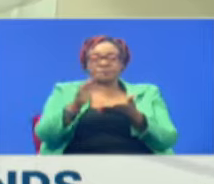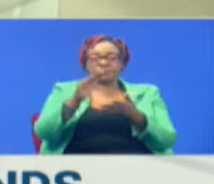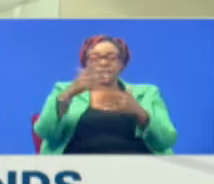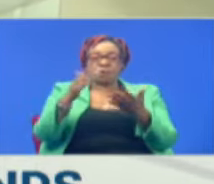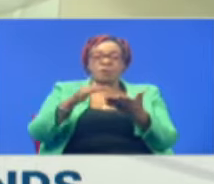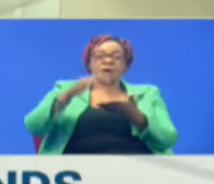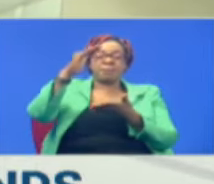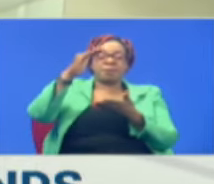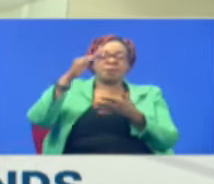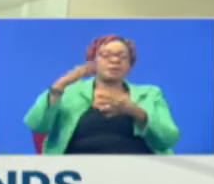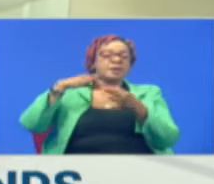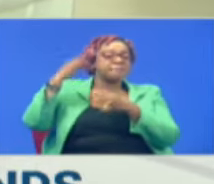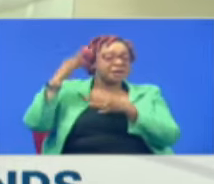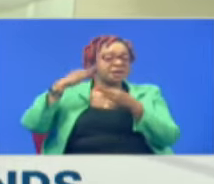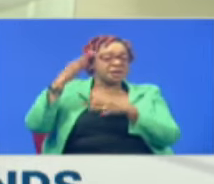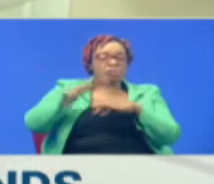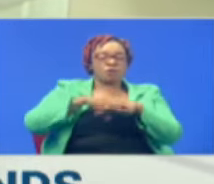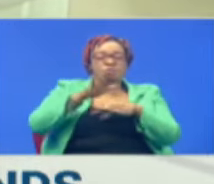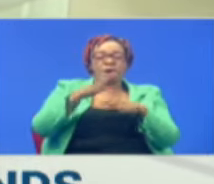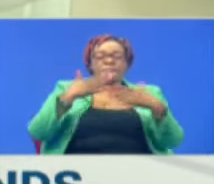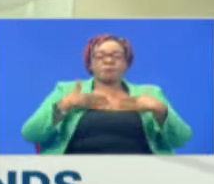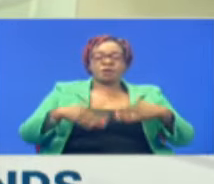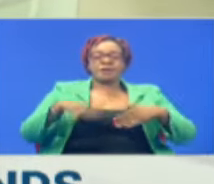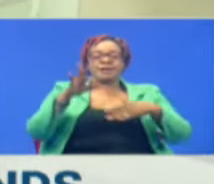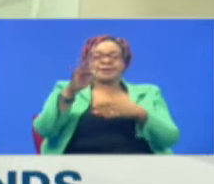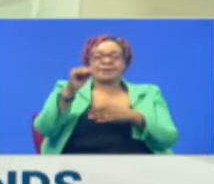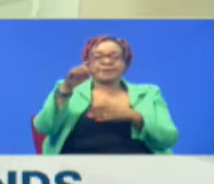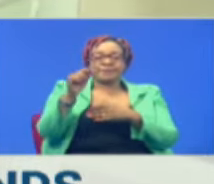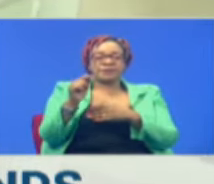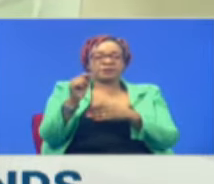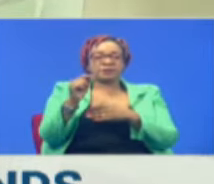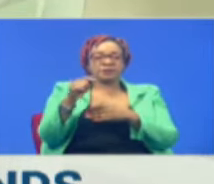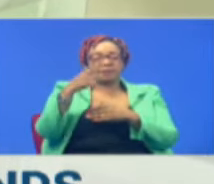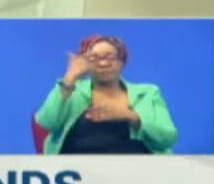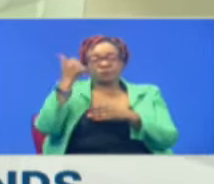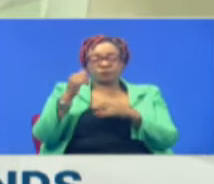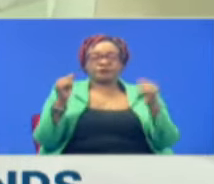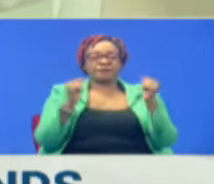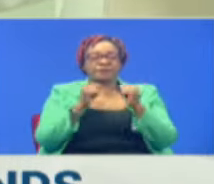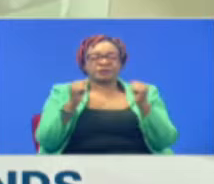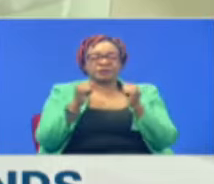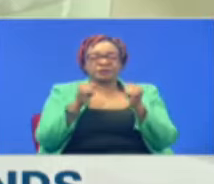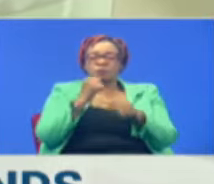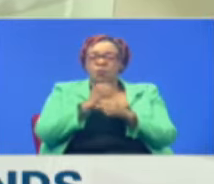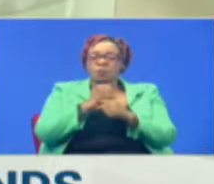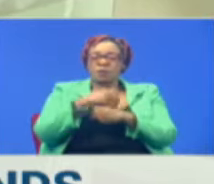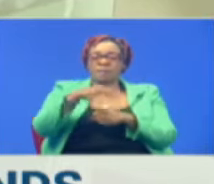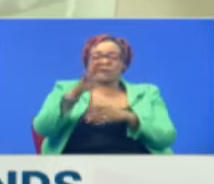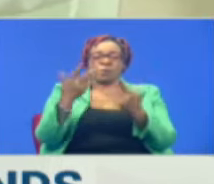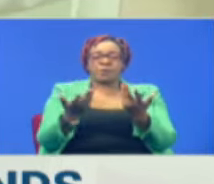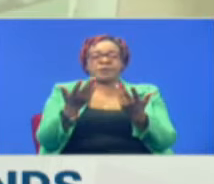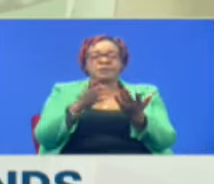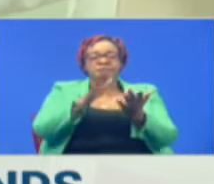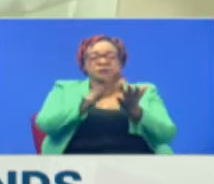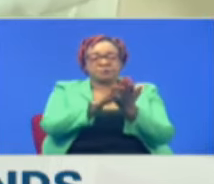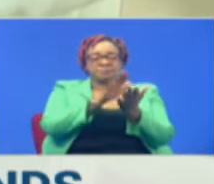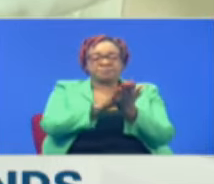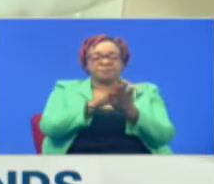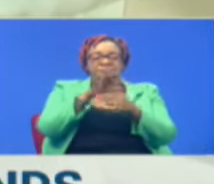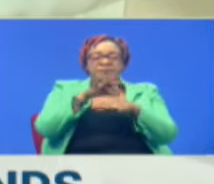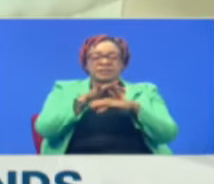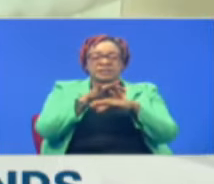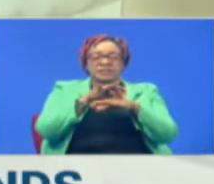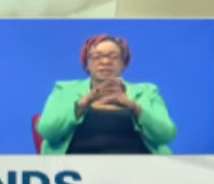depending on your body fat. Because the essence of the refrigerator is for preserving the skin and